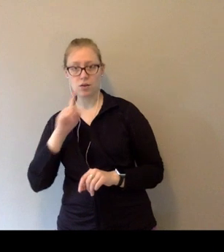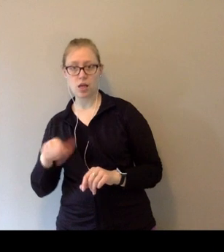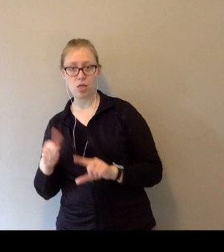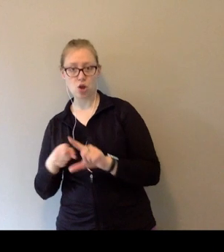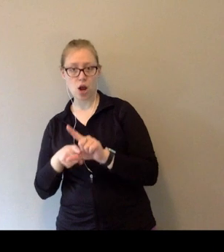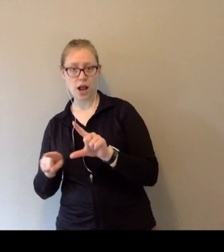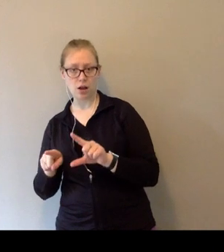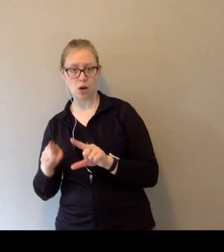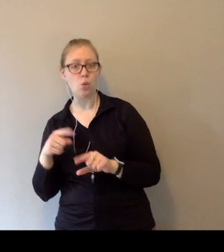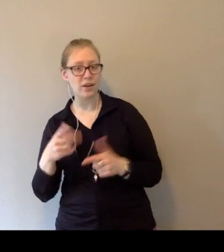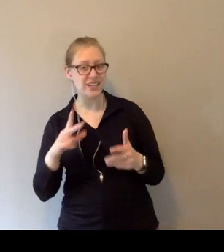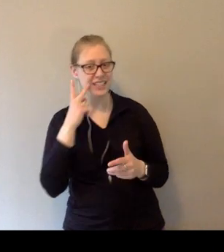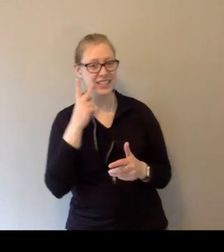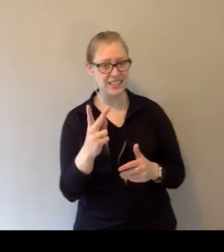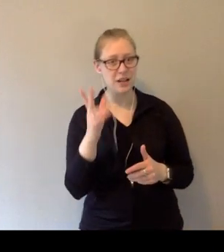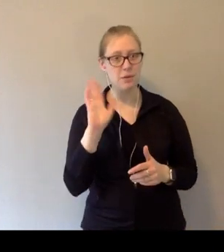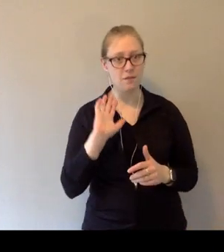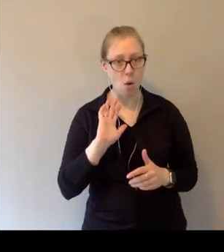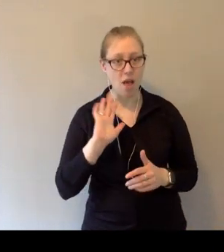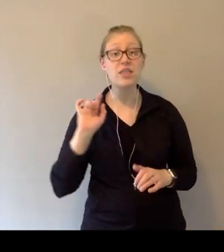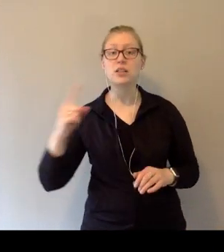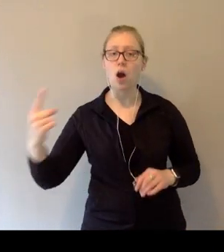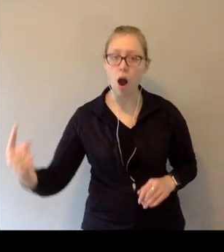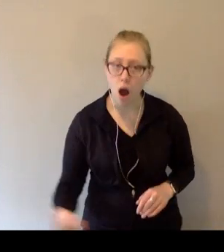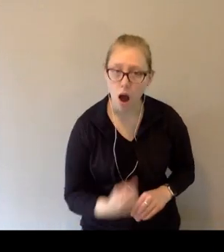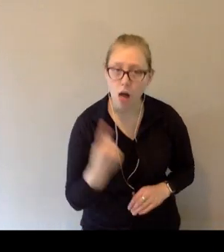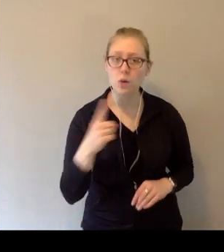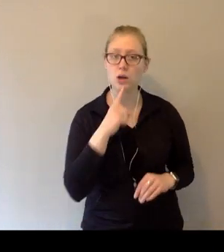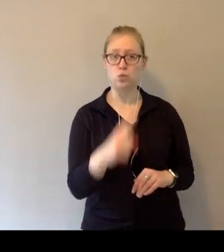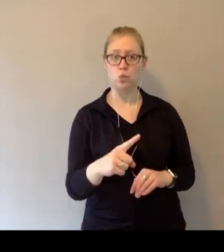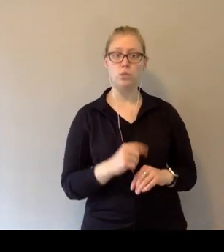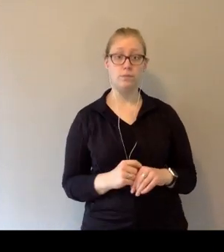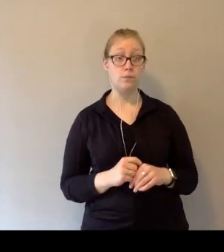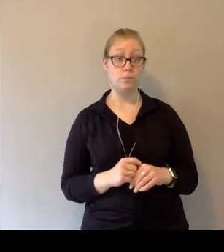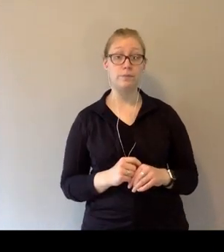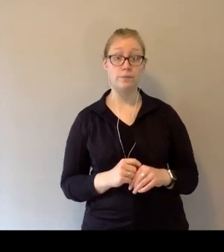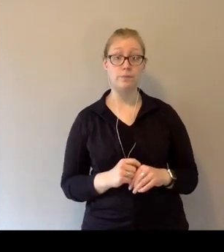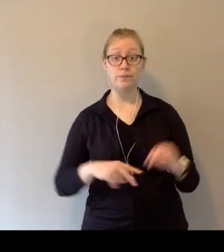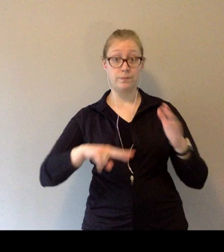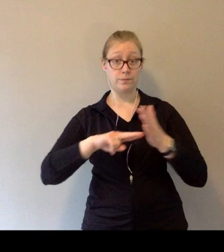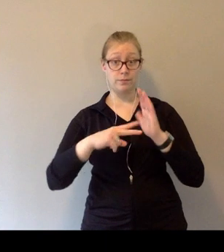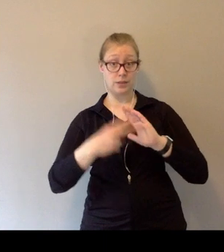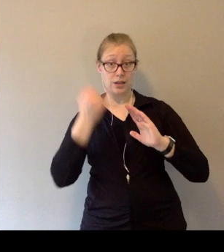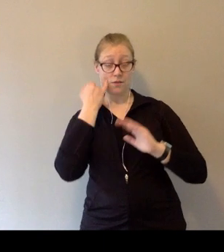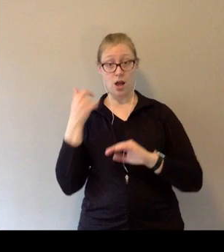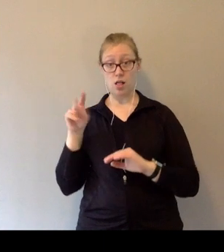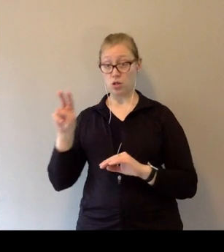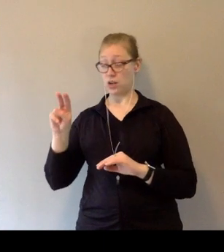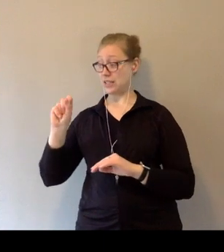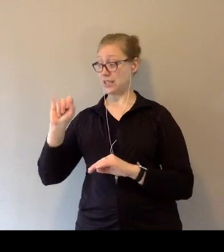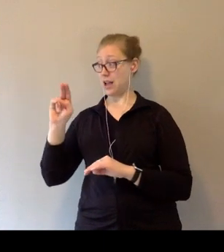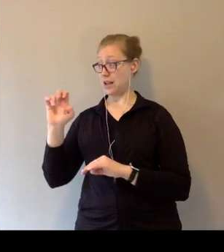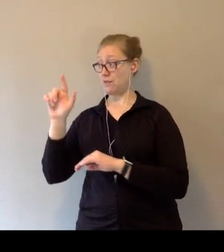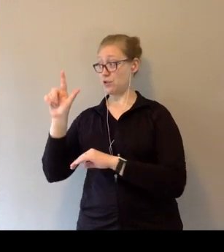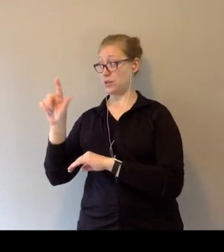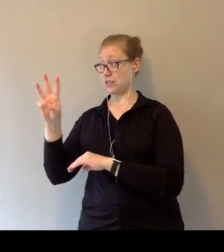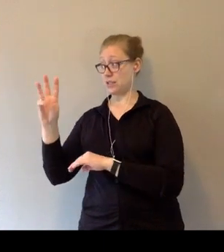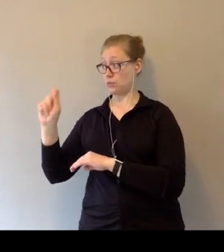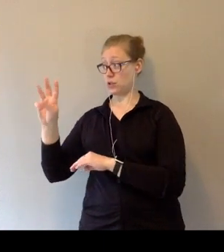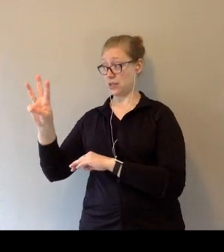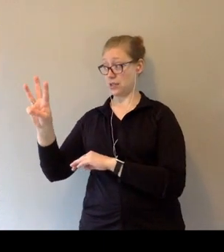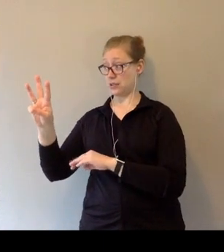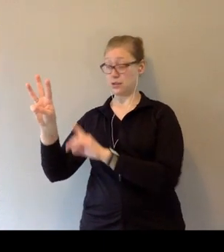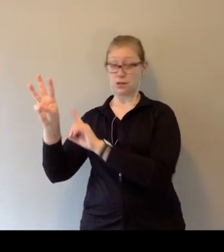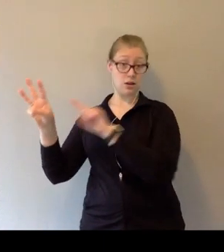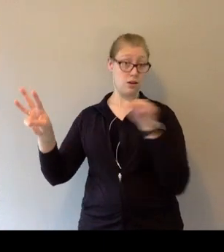that before, and it's always true. So if I look at the sine of 26.6, it's going to be the same as the cosine